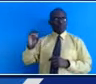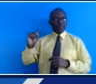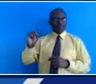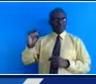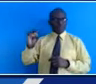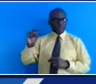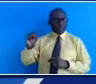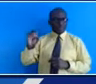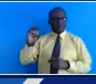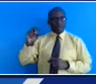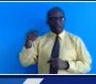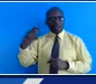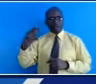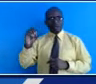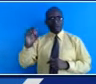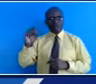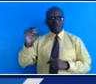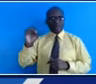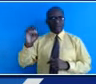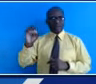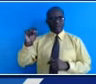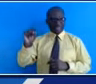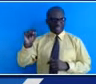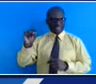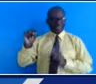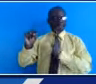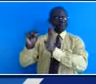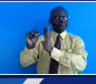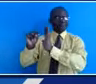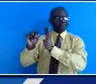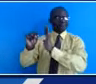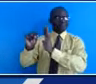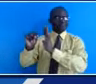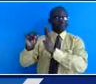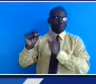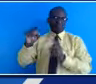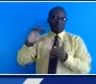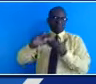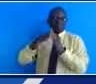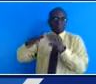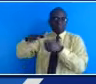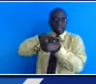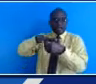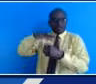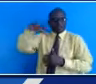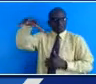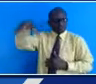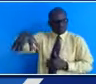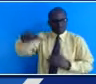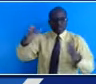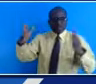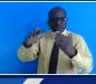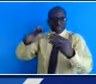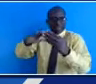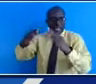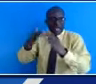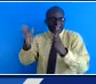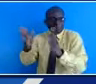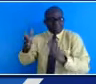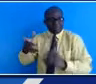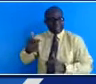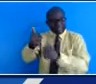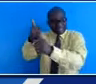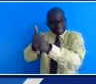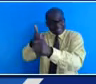we govern within these communities, each community has its responsibility to govern the local authority, police,